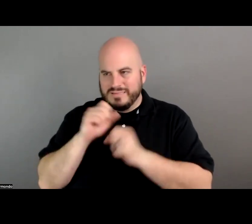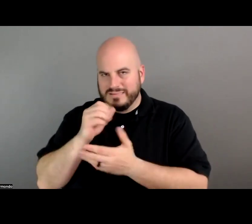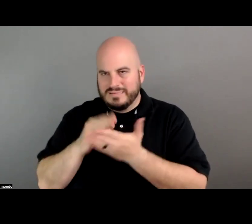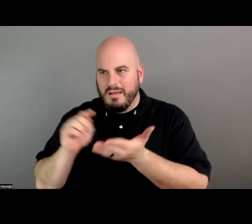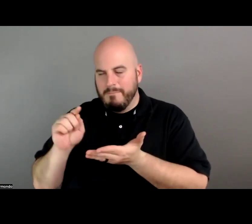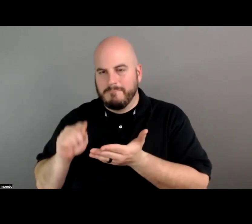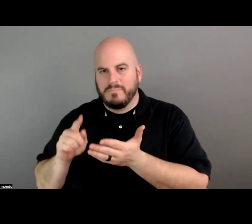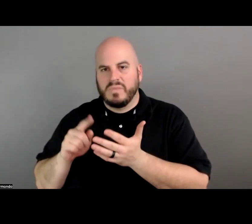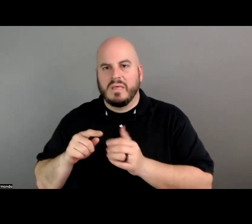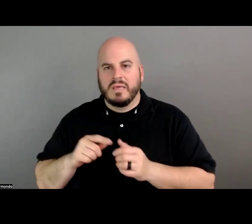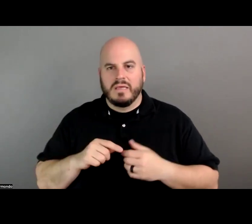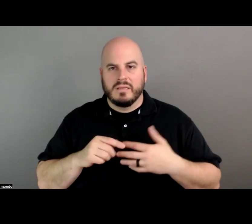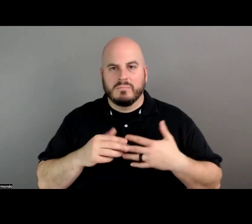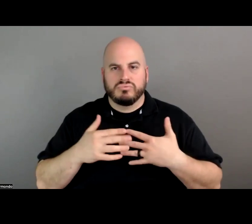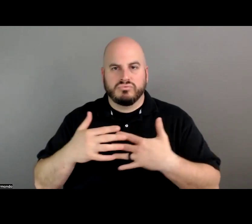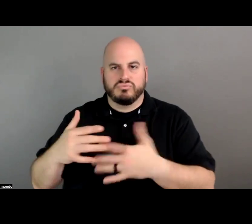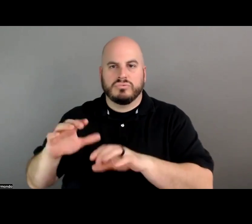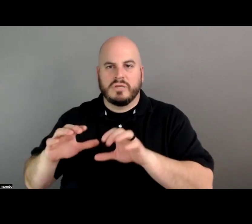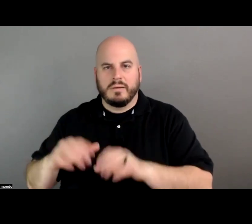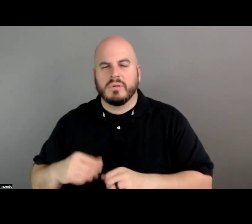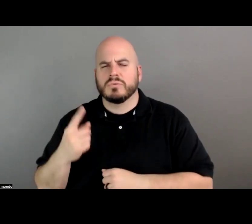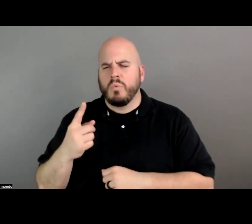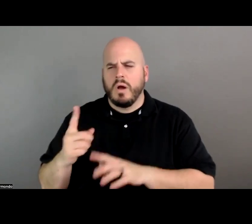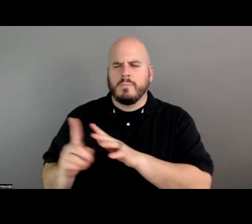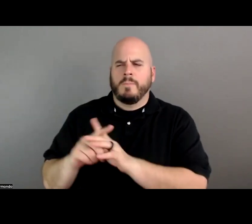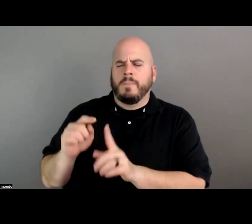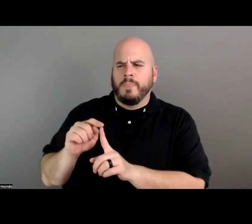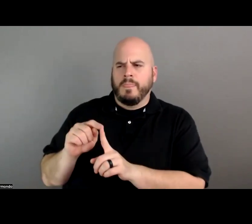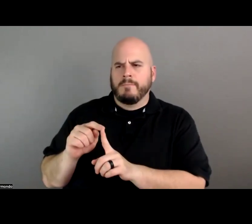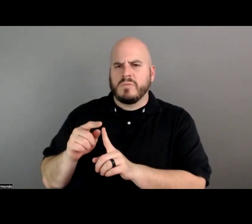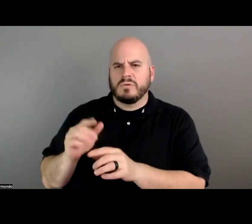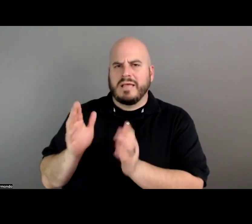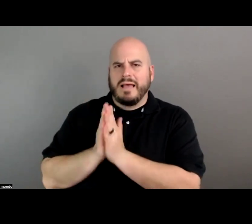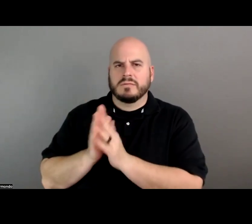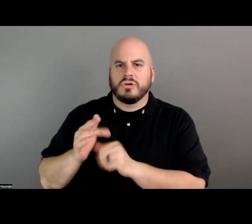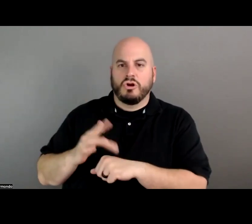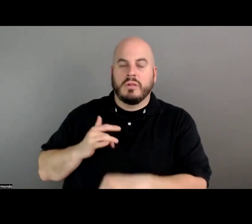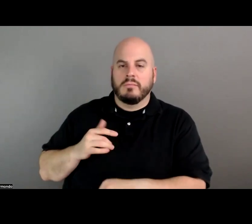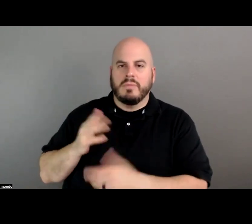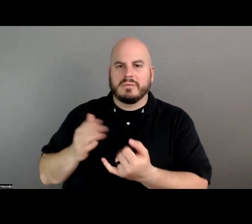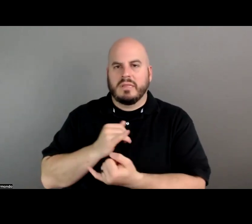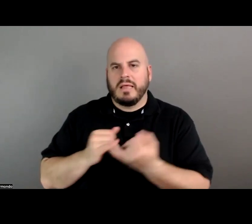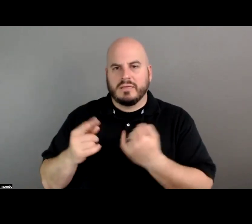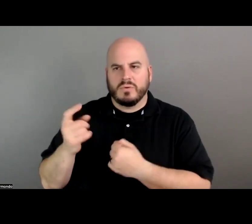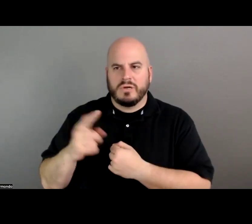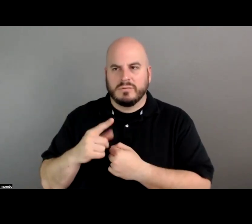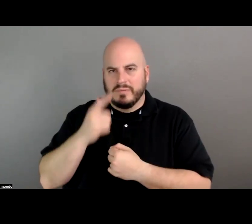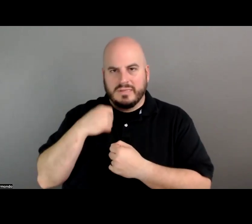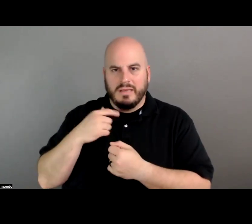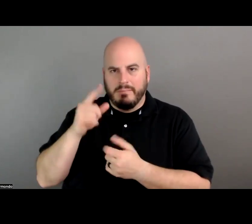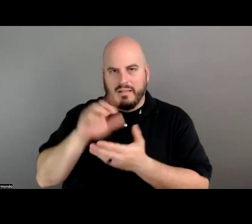the rolling trail of chat questions, but there was one that was asked quite early, maybe as the last question, since I believe